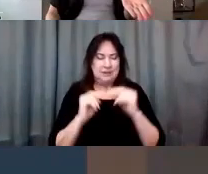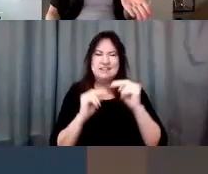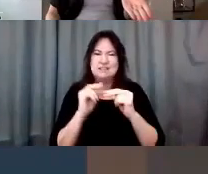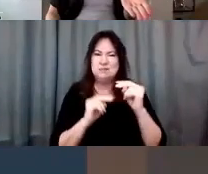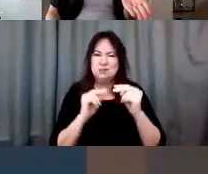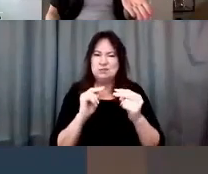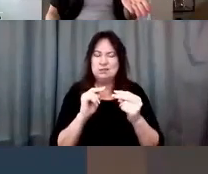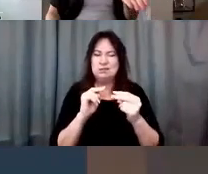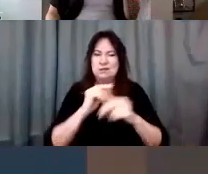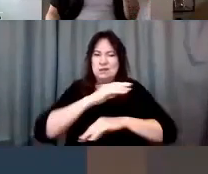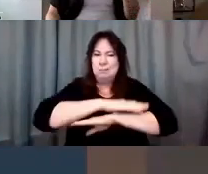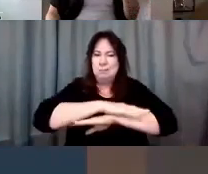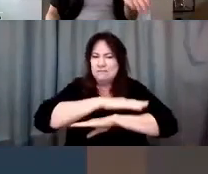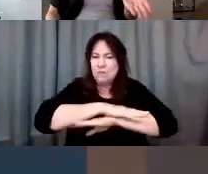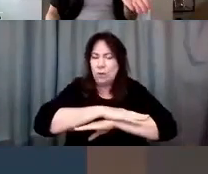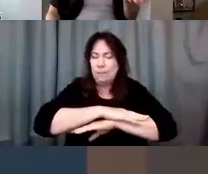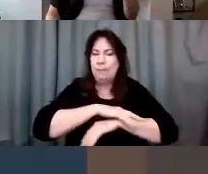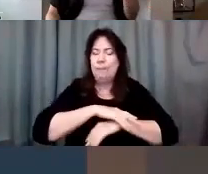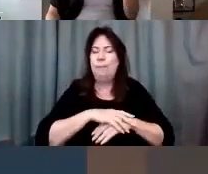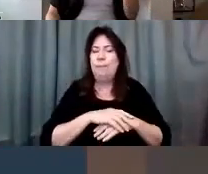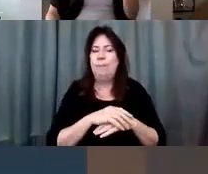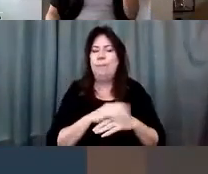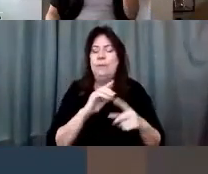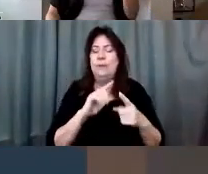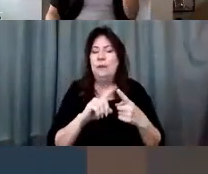platform that is not only